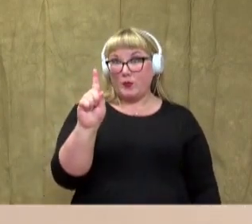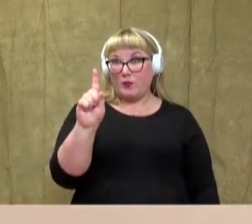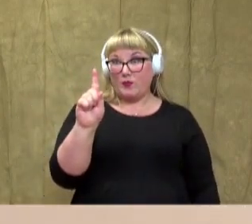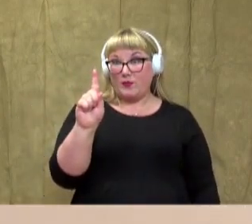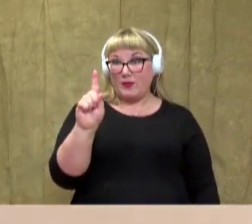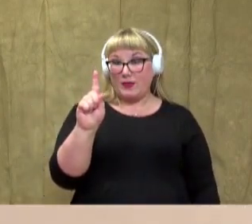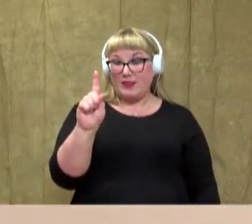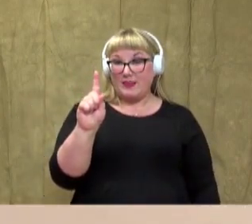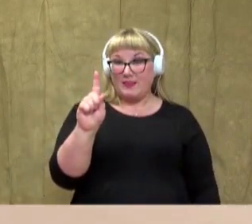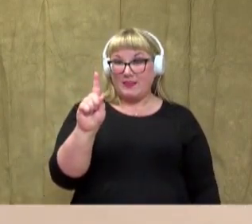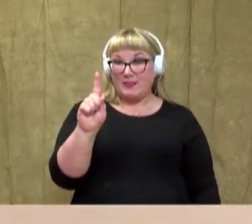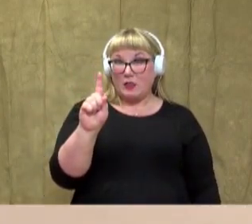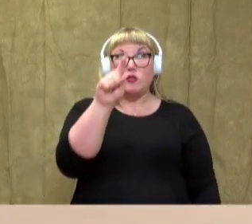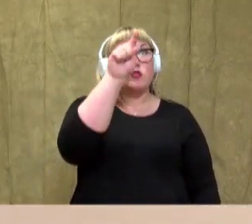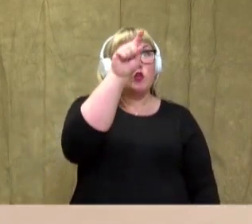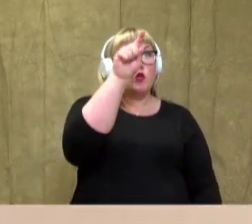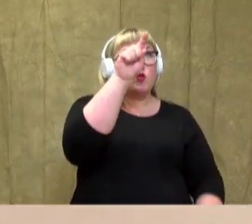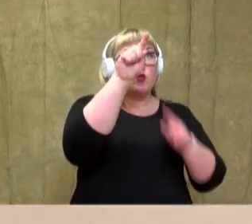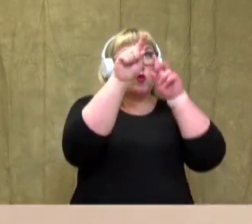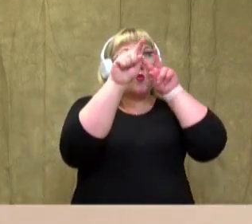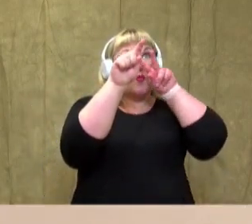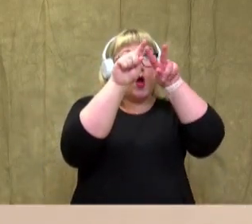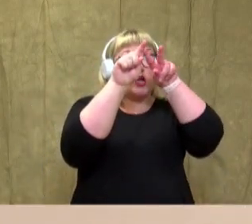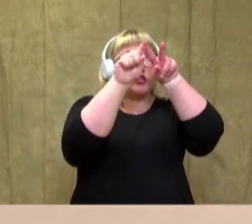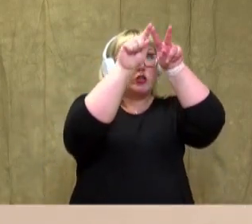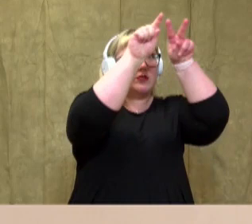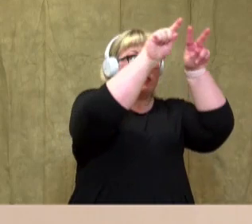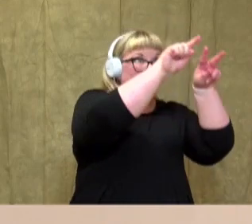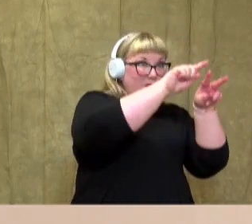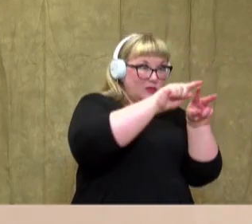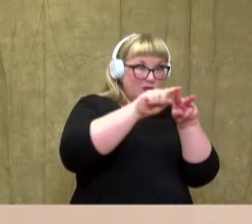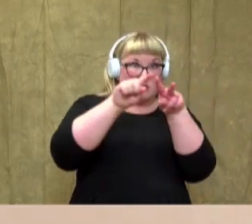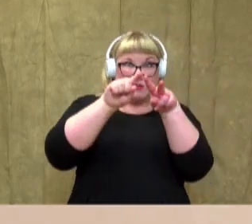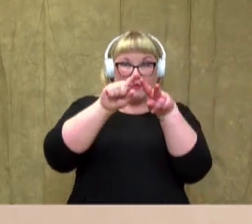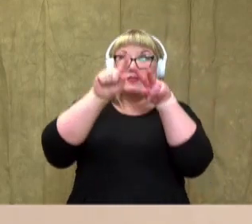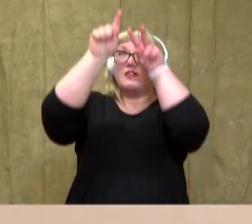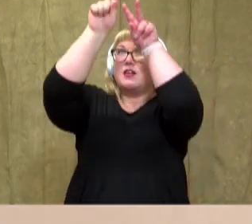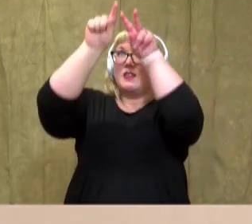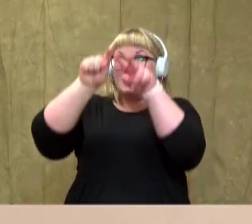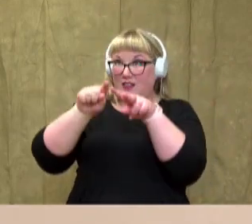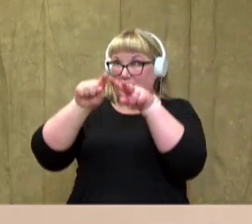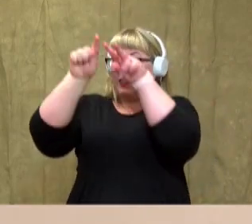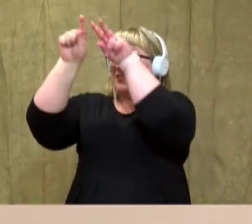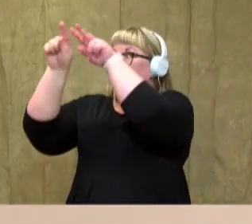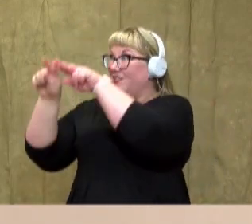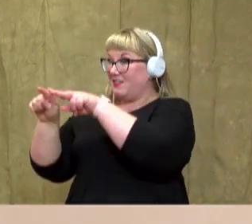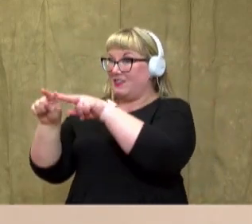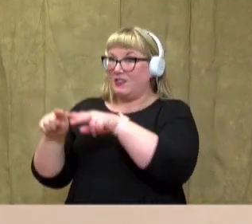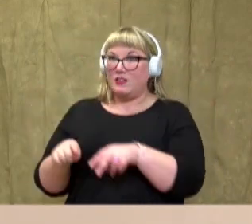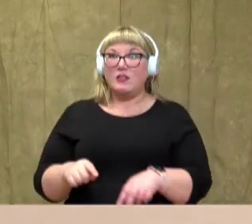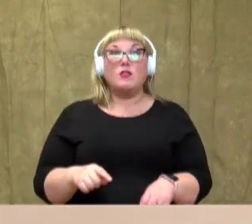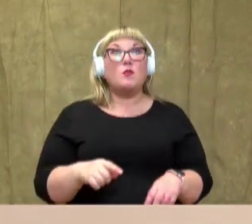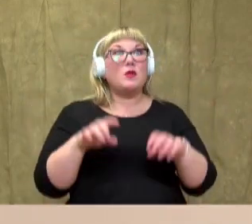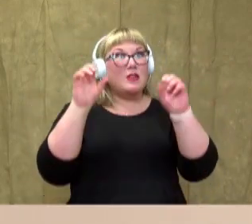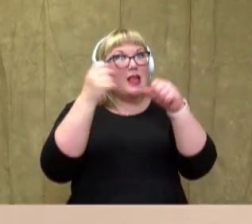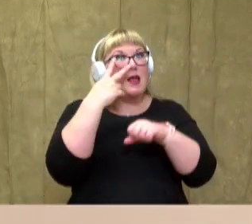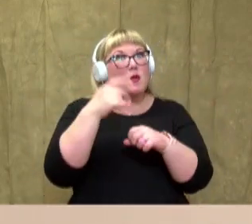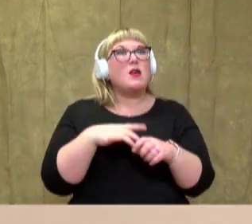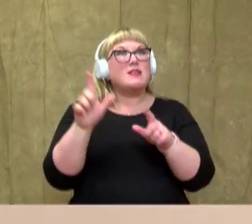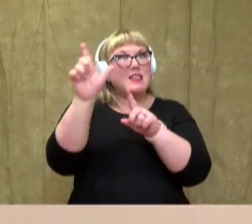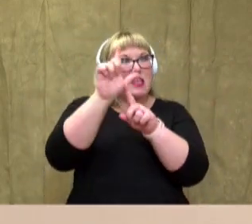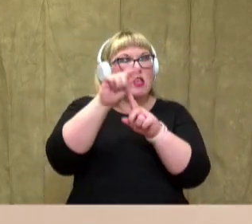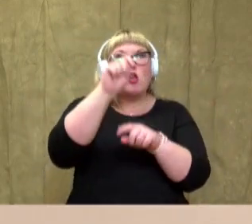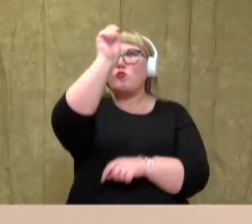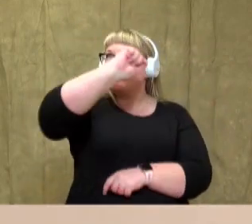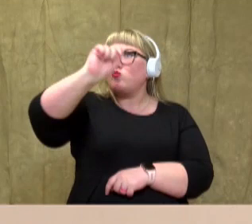You follow the tip of your finger all the way around because when you do, you're able to see those letters written into the air and it stays